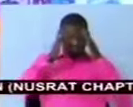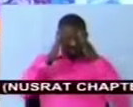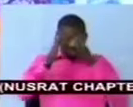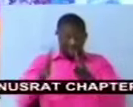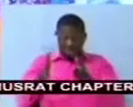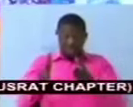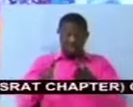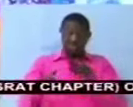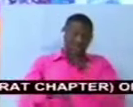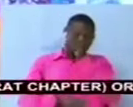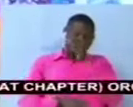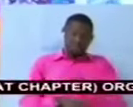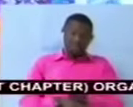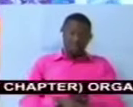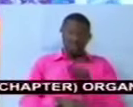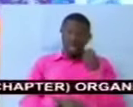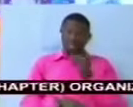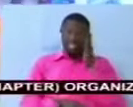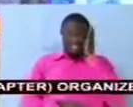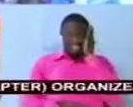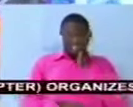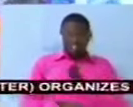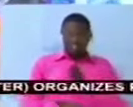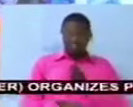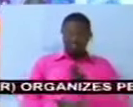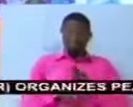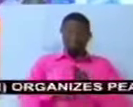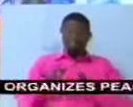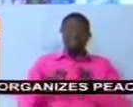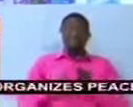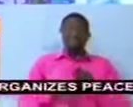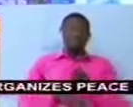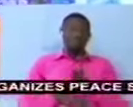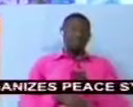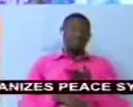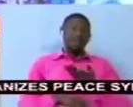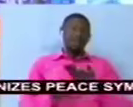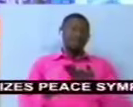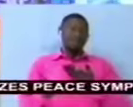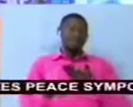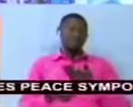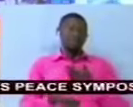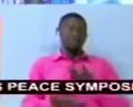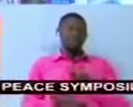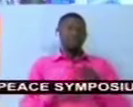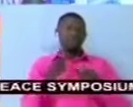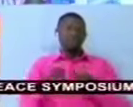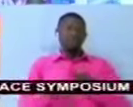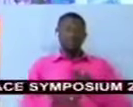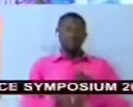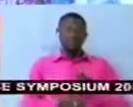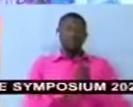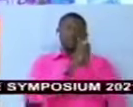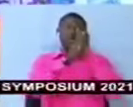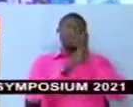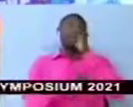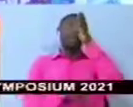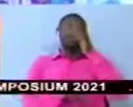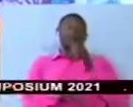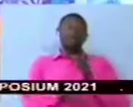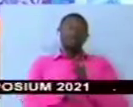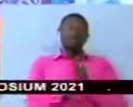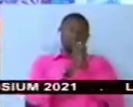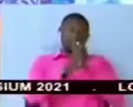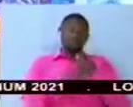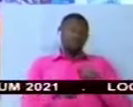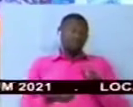all focused on that person. Yalla suturama man. And I was helped by God. Ma wakilu rek jog sol suma yere tok. I